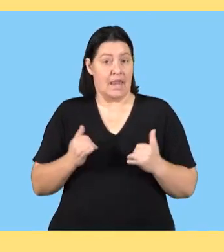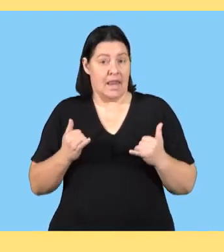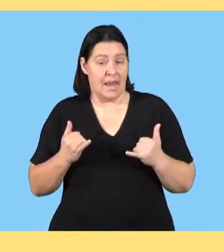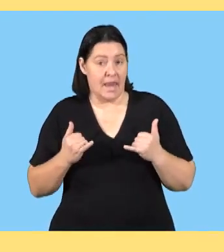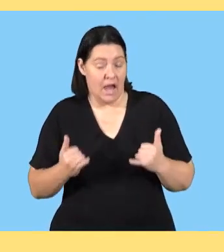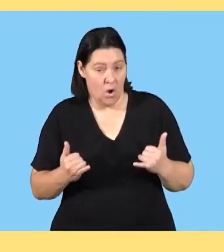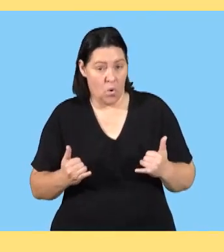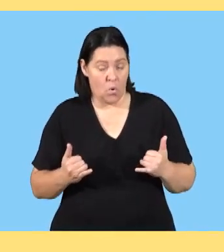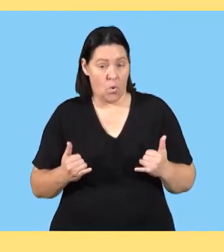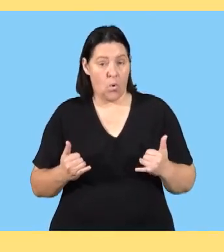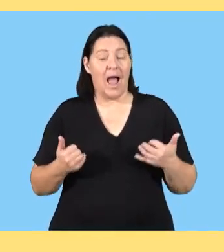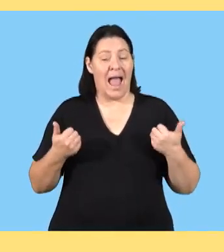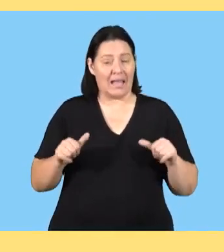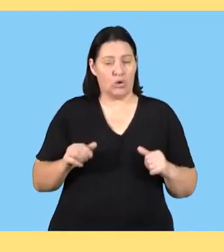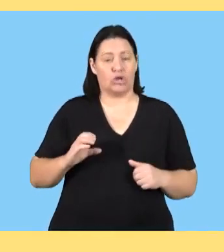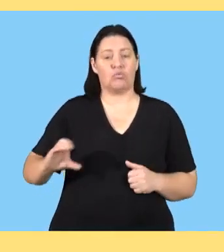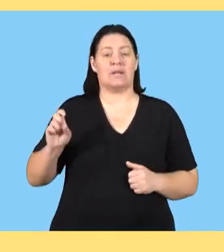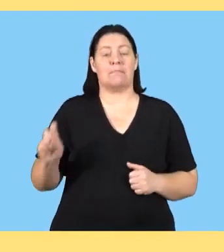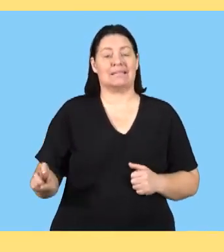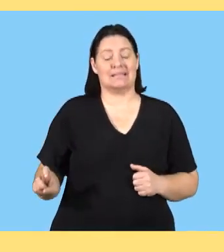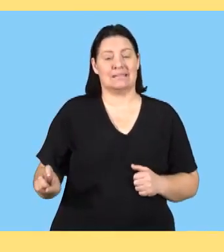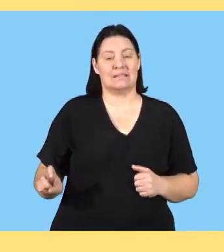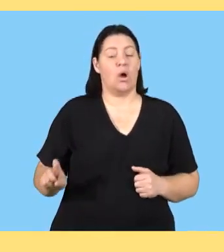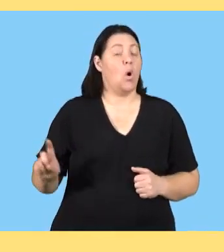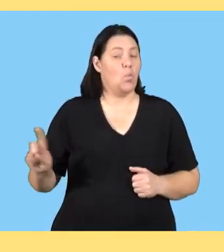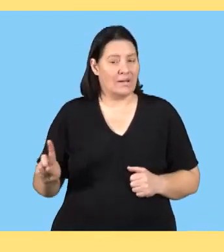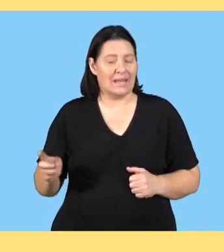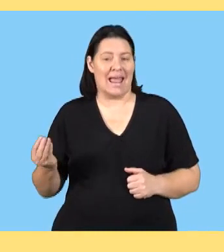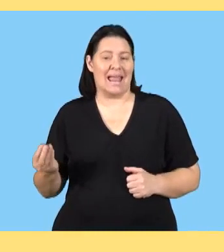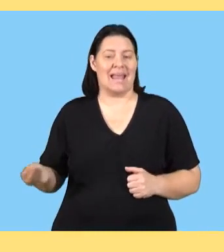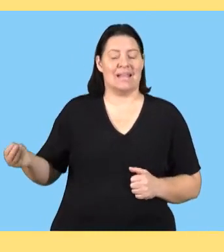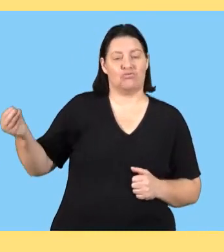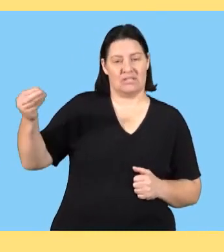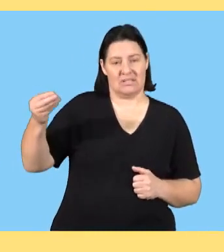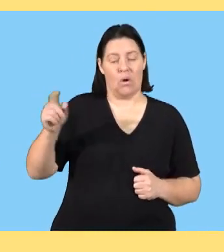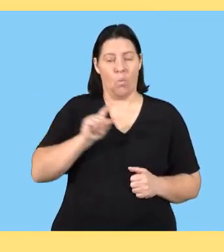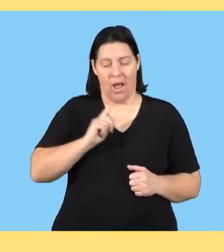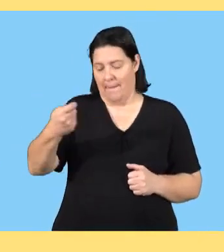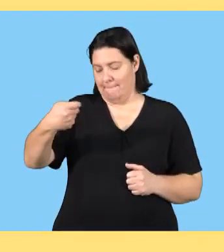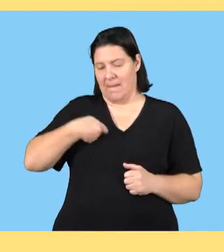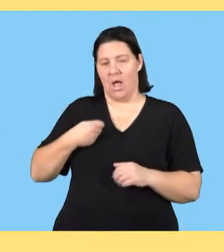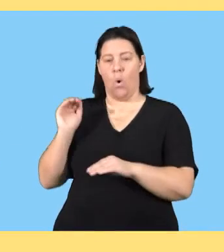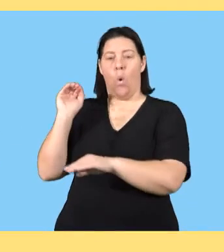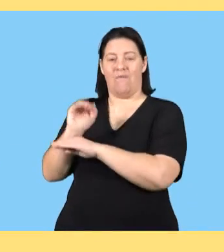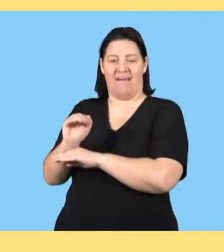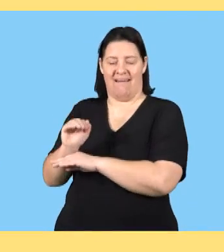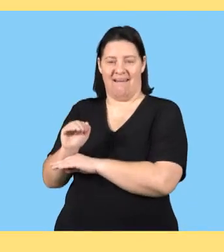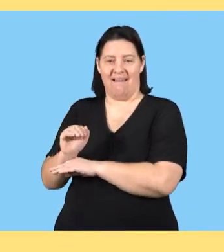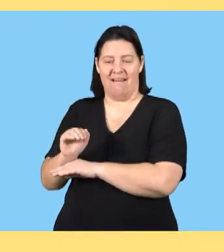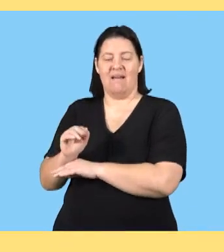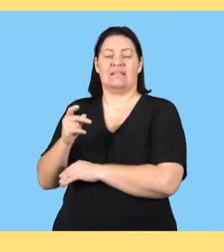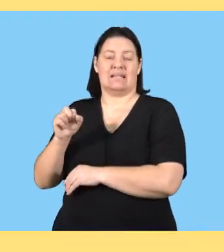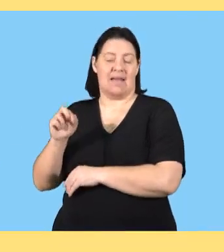We now need to have an account which we credit. And in this case, it is interest on overdue